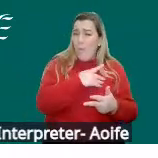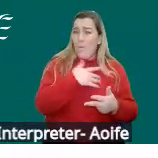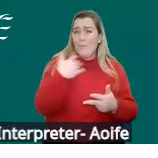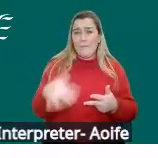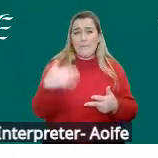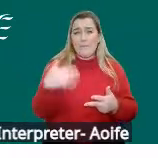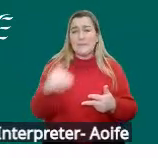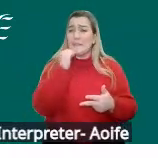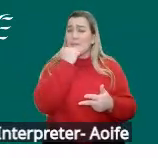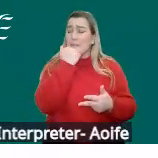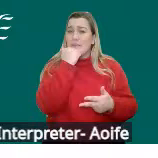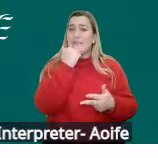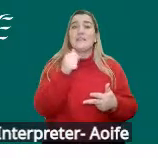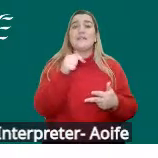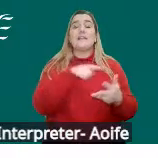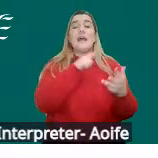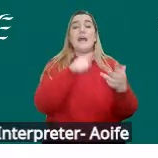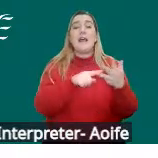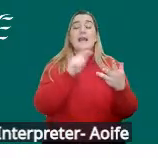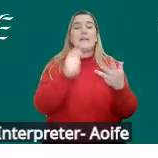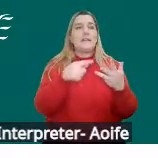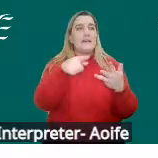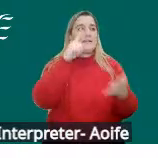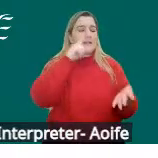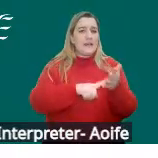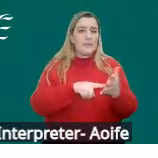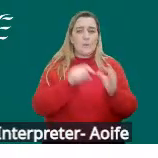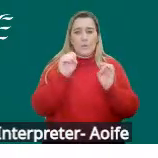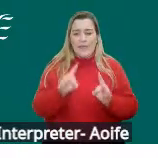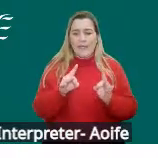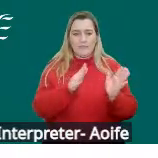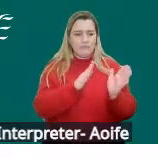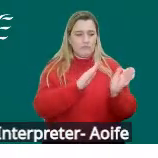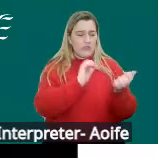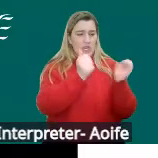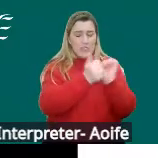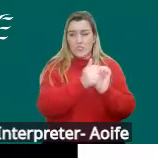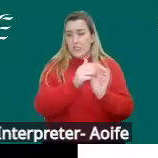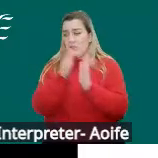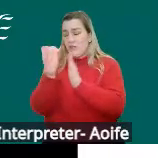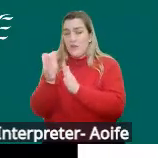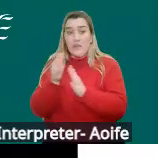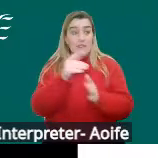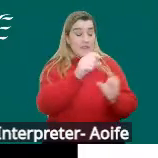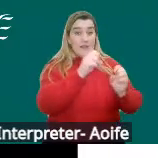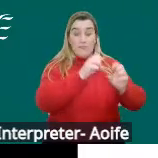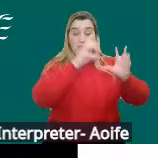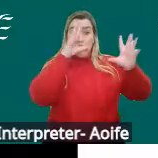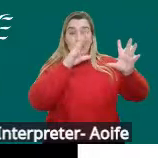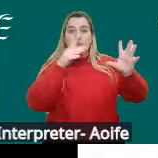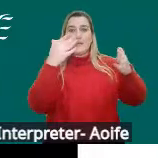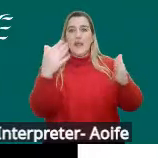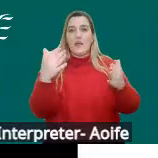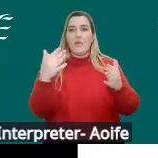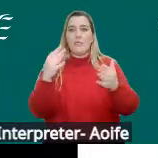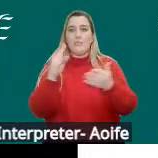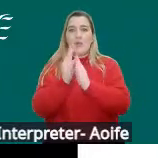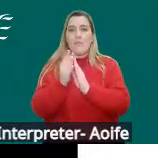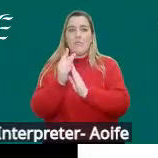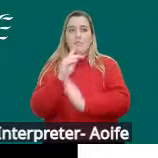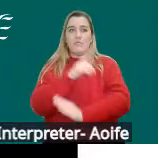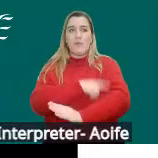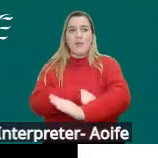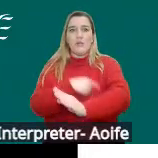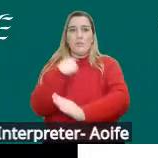they turn around and the ovaries start to fail. And it goes from being all lit up and boxing gloves to black and white. And it's as if your ovaries give you two fingers